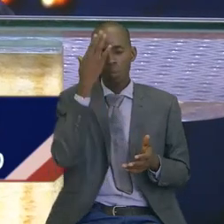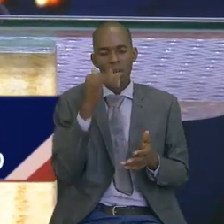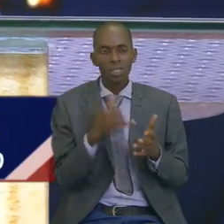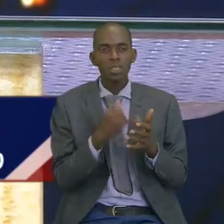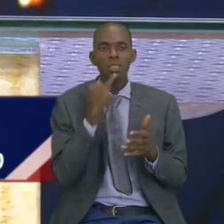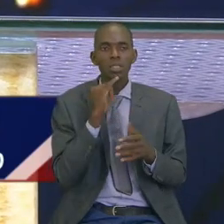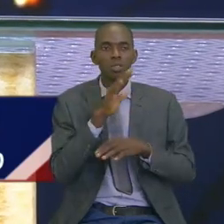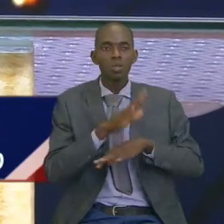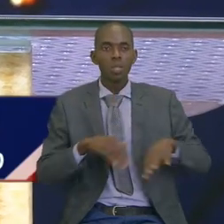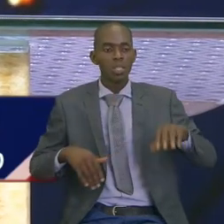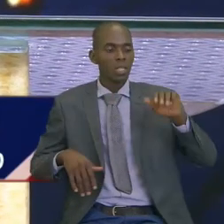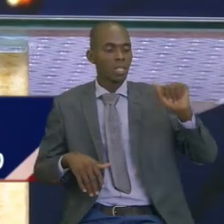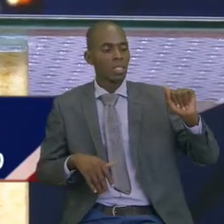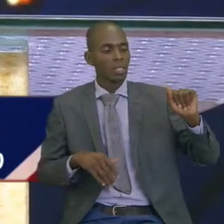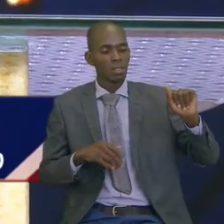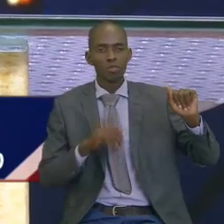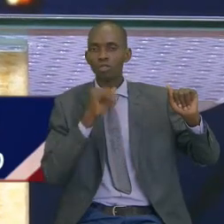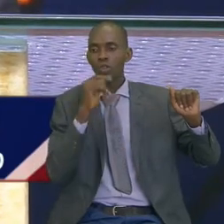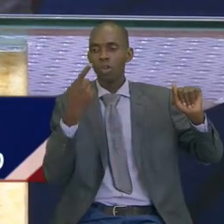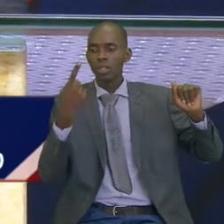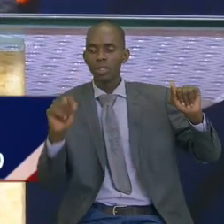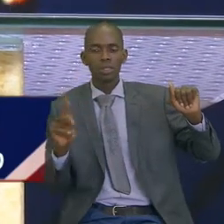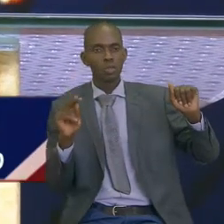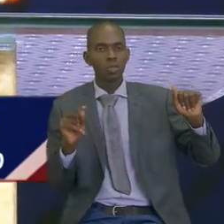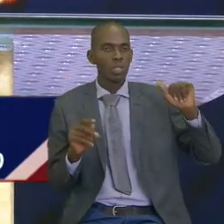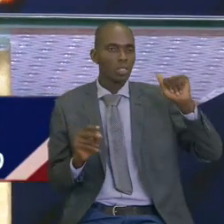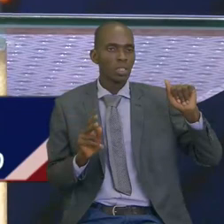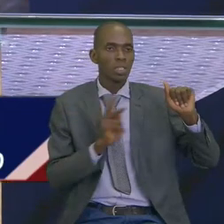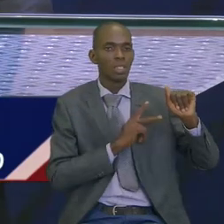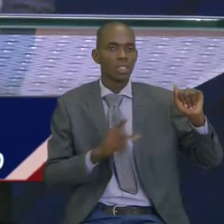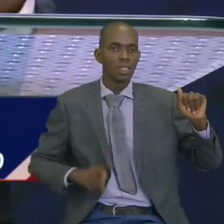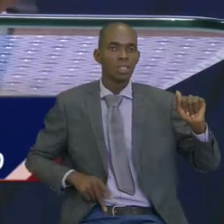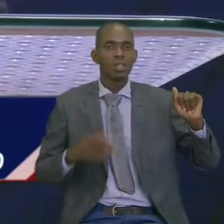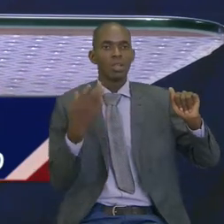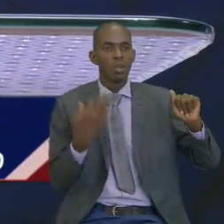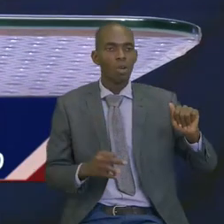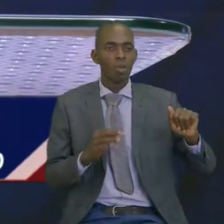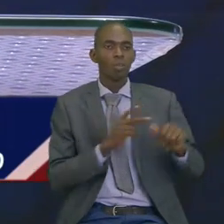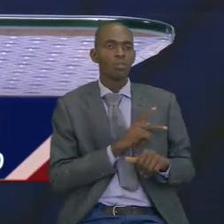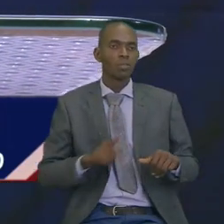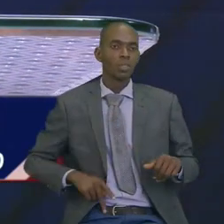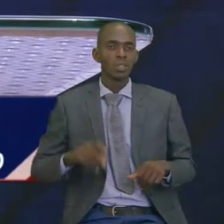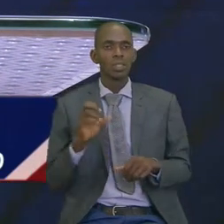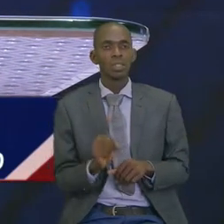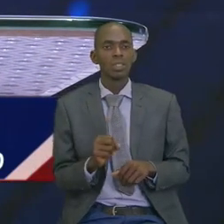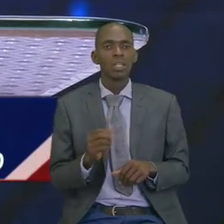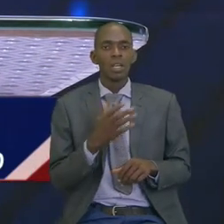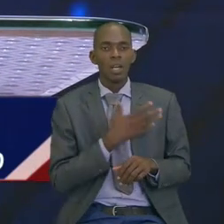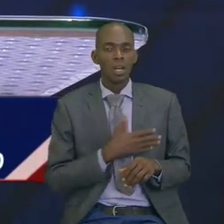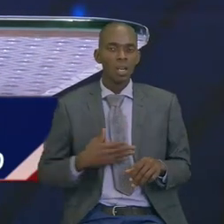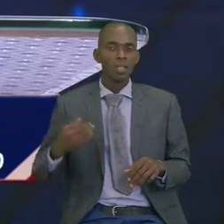a king of kings. And he says, from the north with horses and